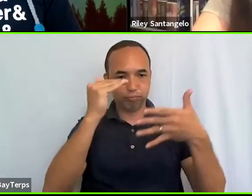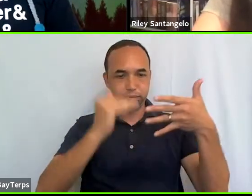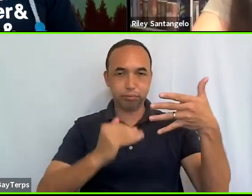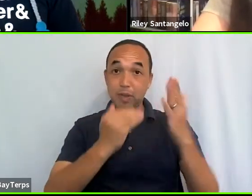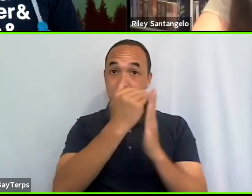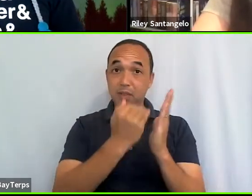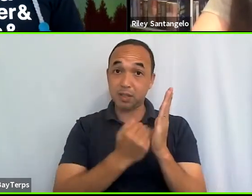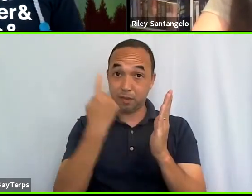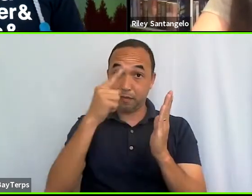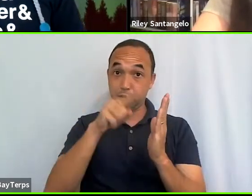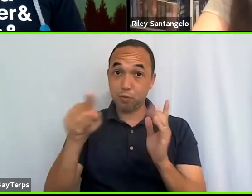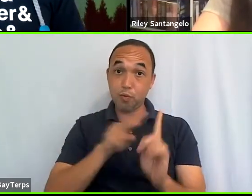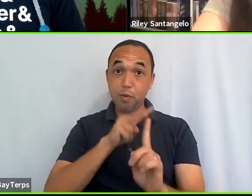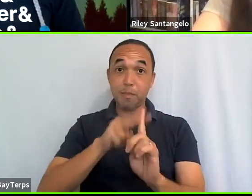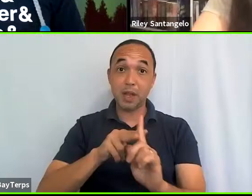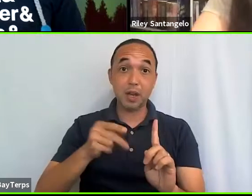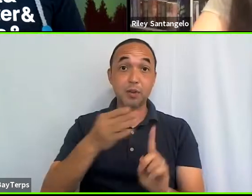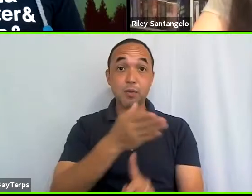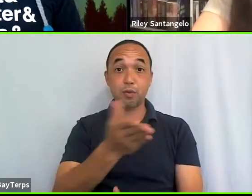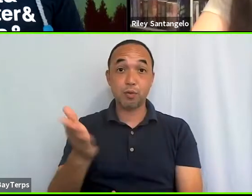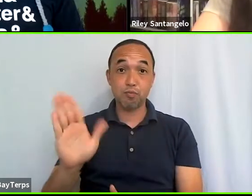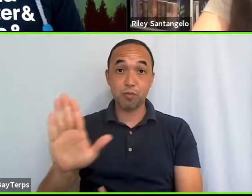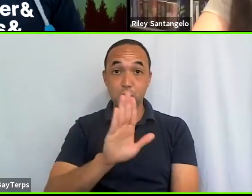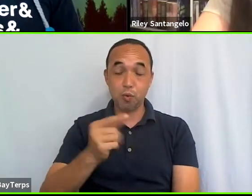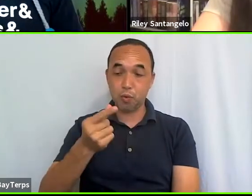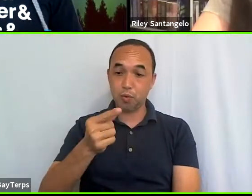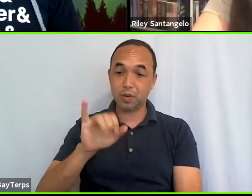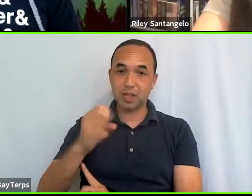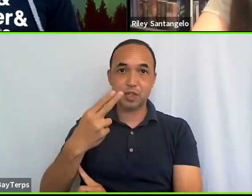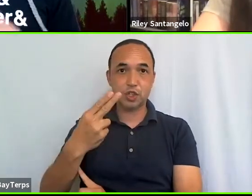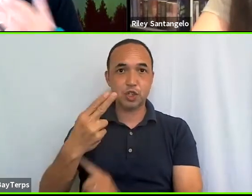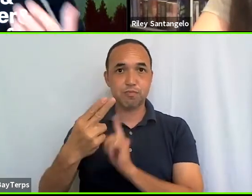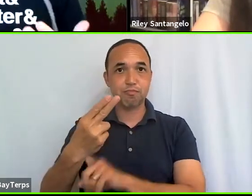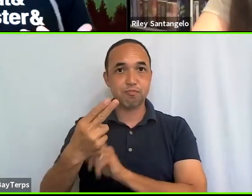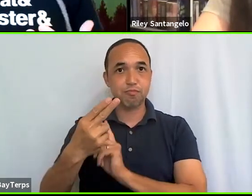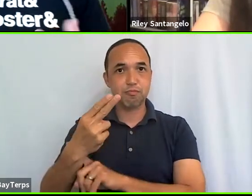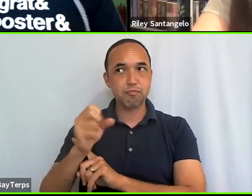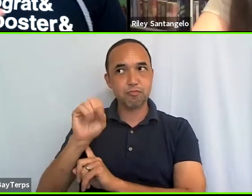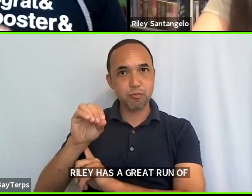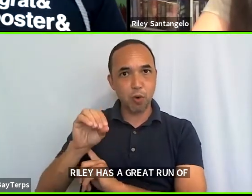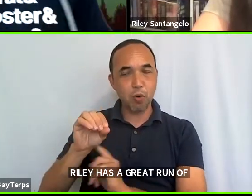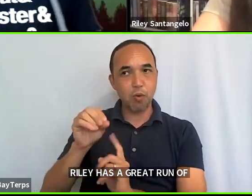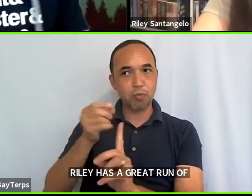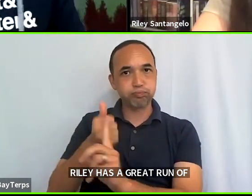Riley, in fact, gished. So she has an intimate knowledge of what you might need to know.